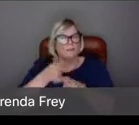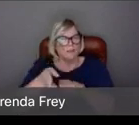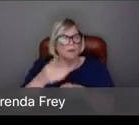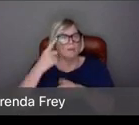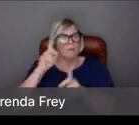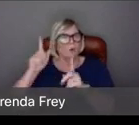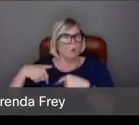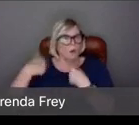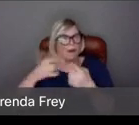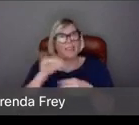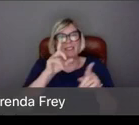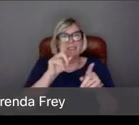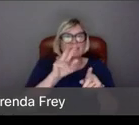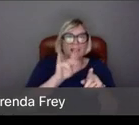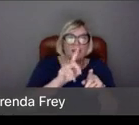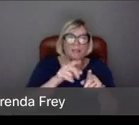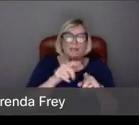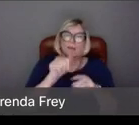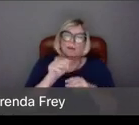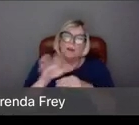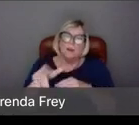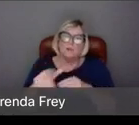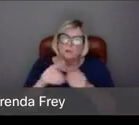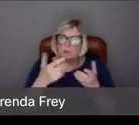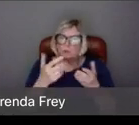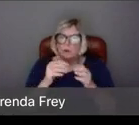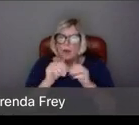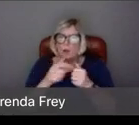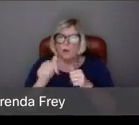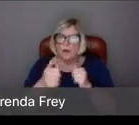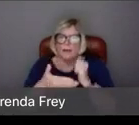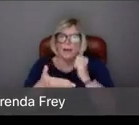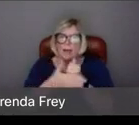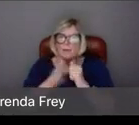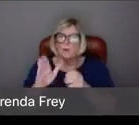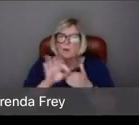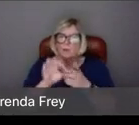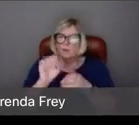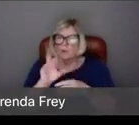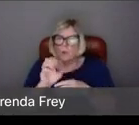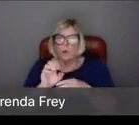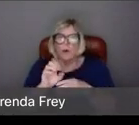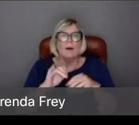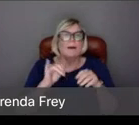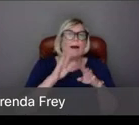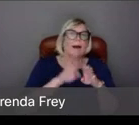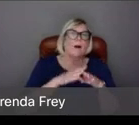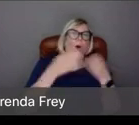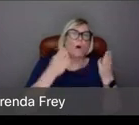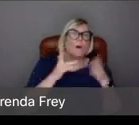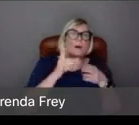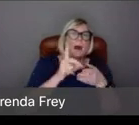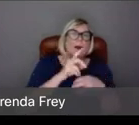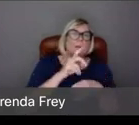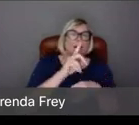can you do to help your score. And certainly opening a bunch of, H&M and the limited cards was not